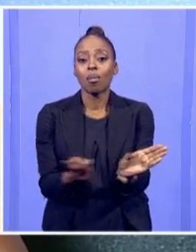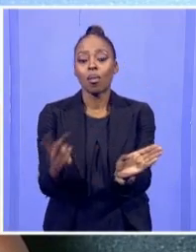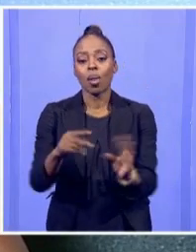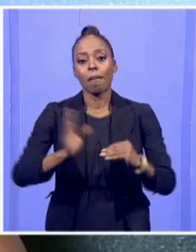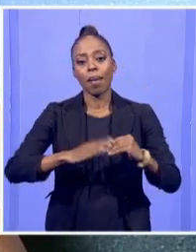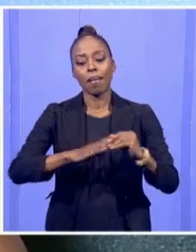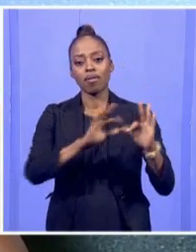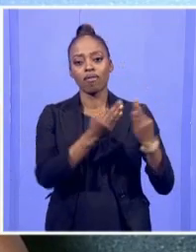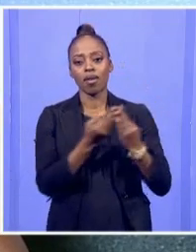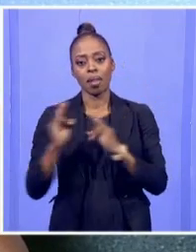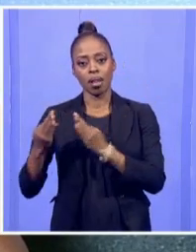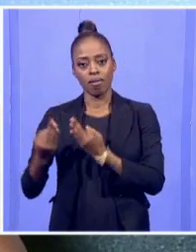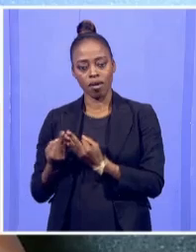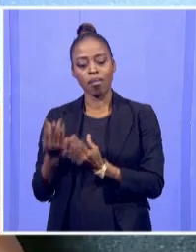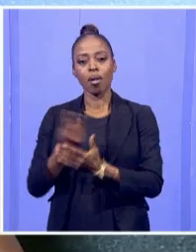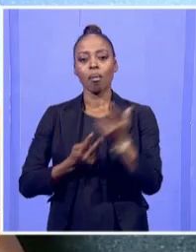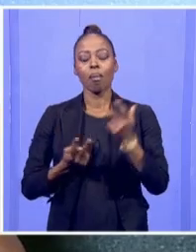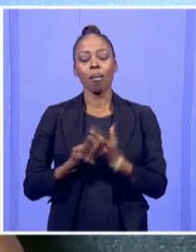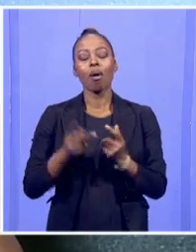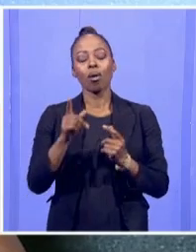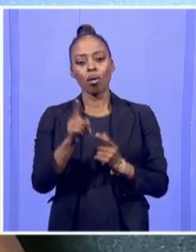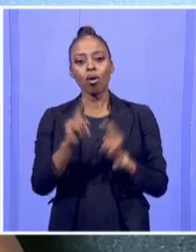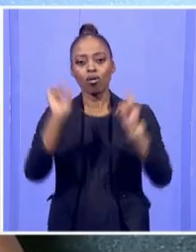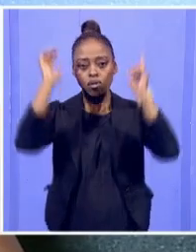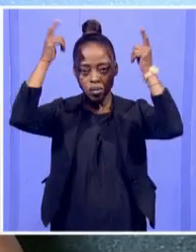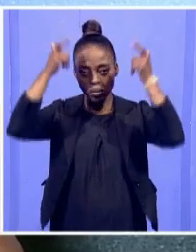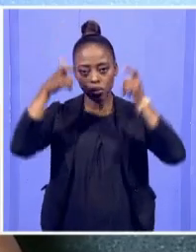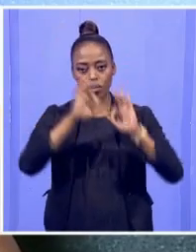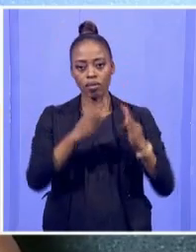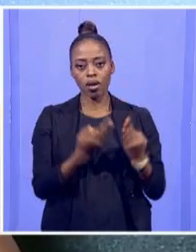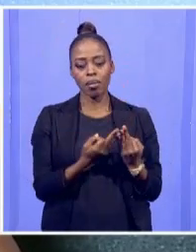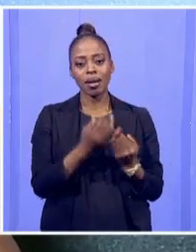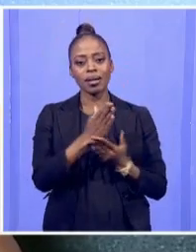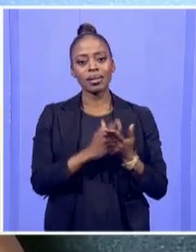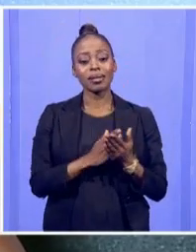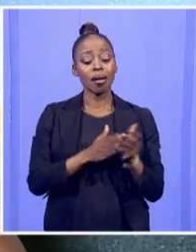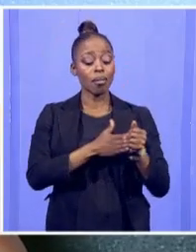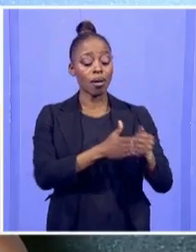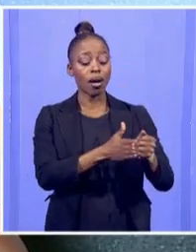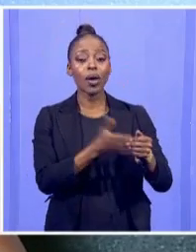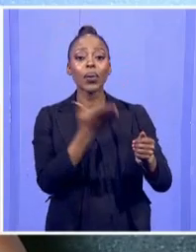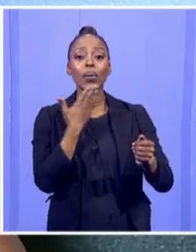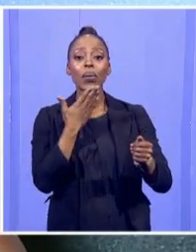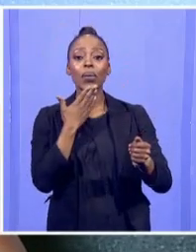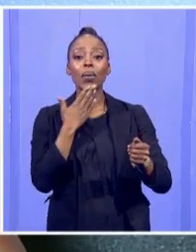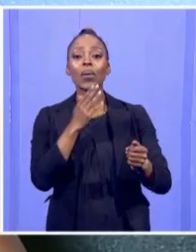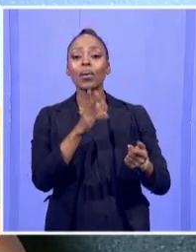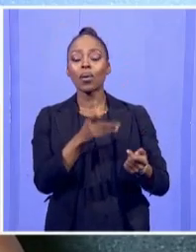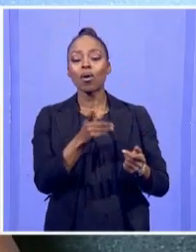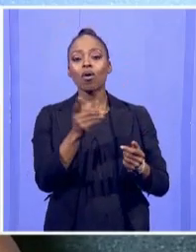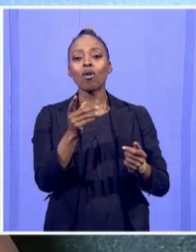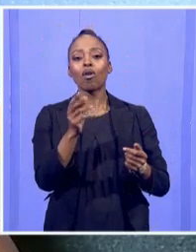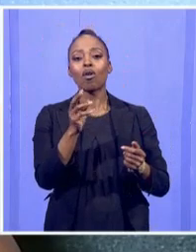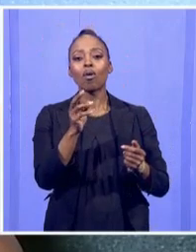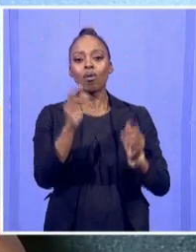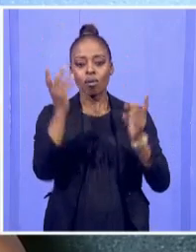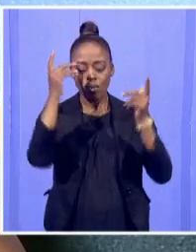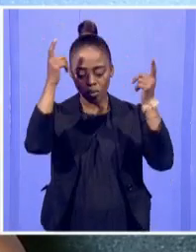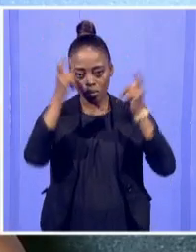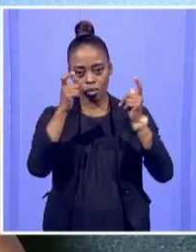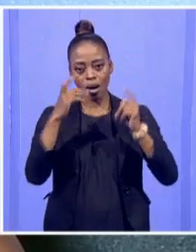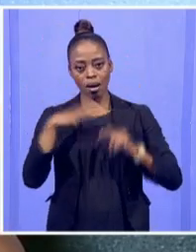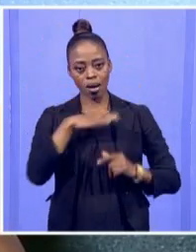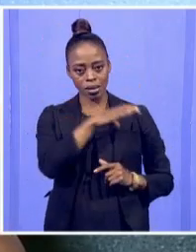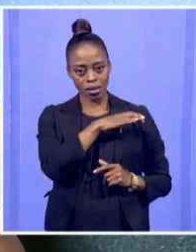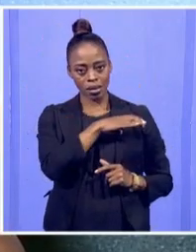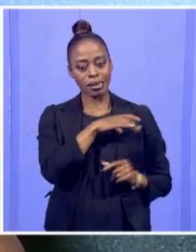the family, both members of the royal family, some saying who are led by the Modjadji Royal Council and the current